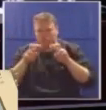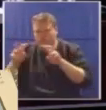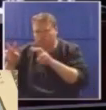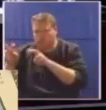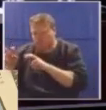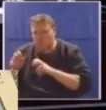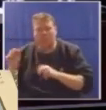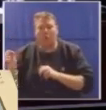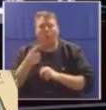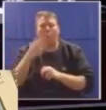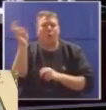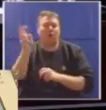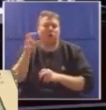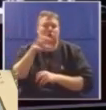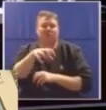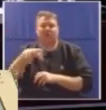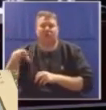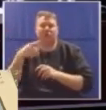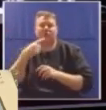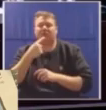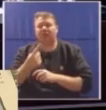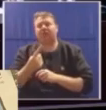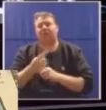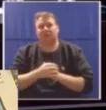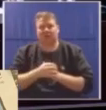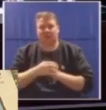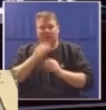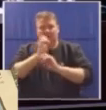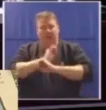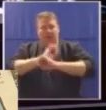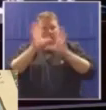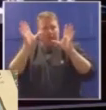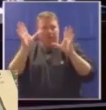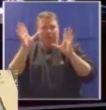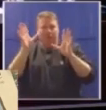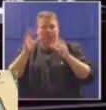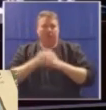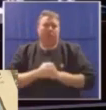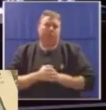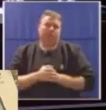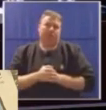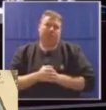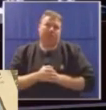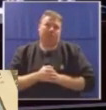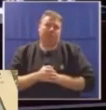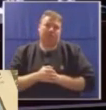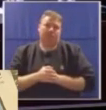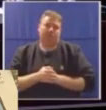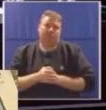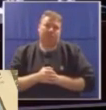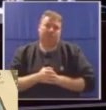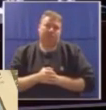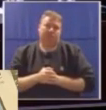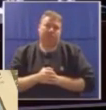stations, came up with a very clear message that